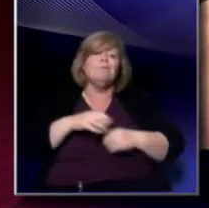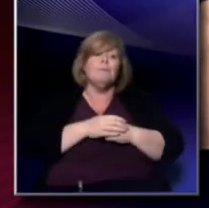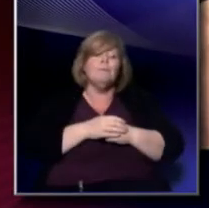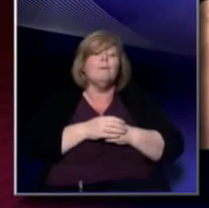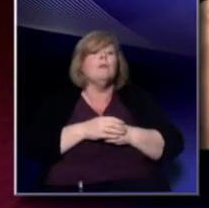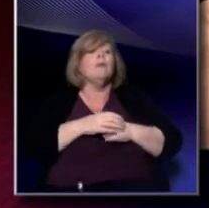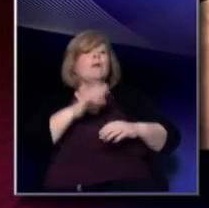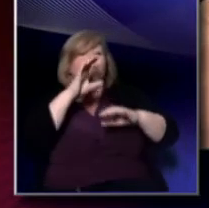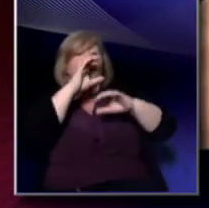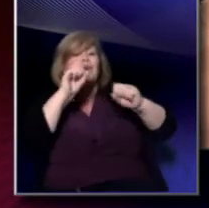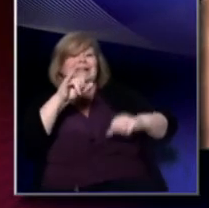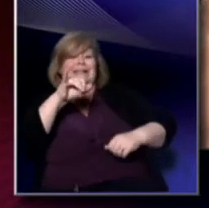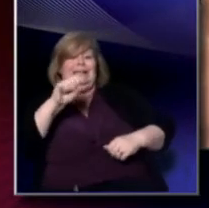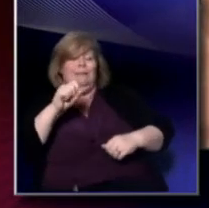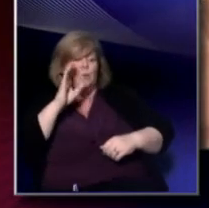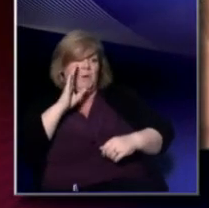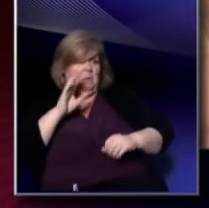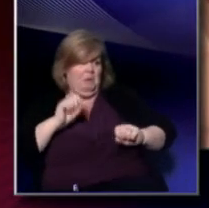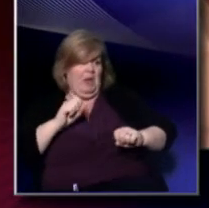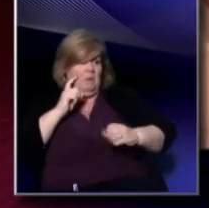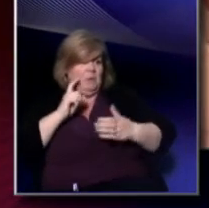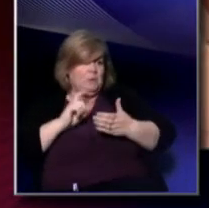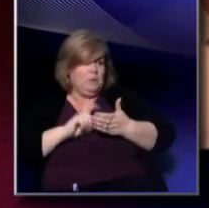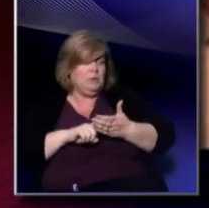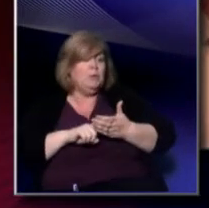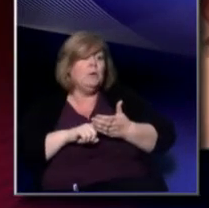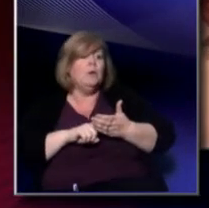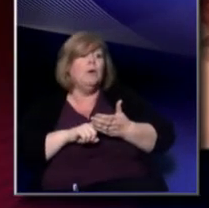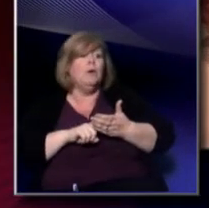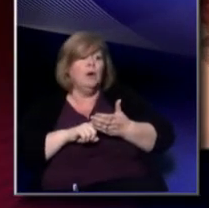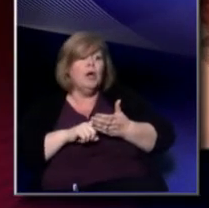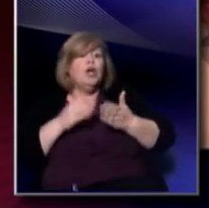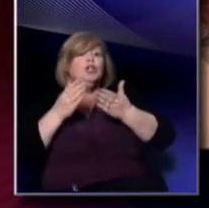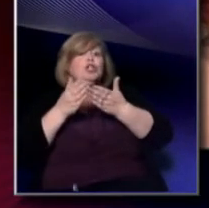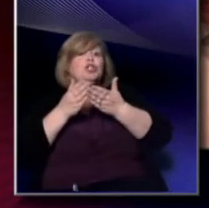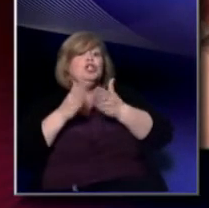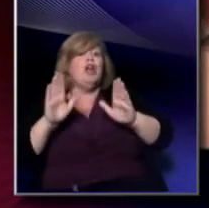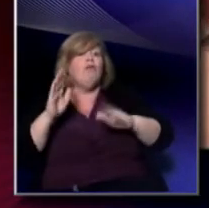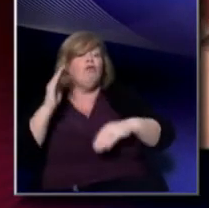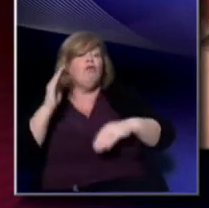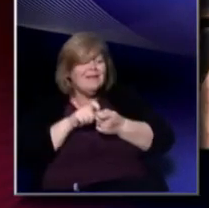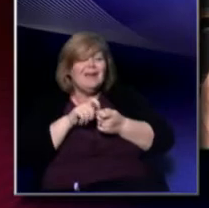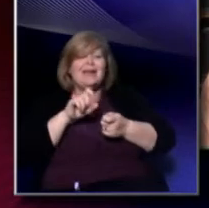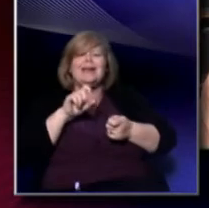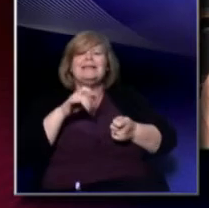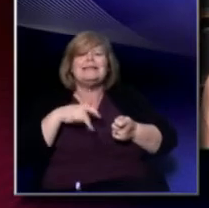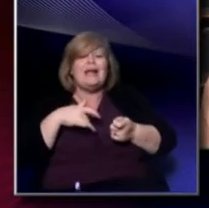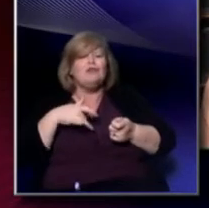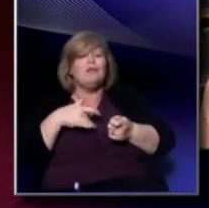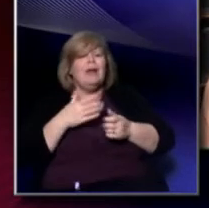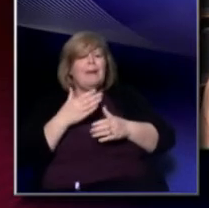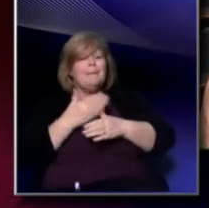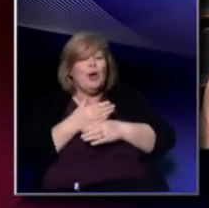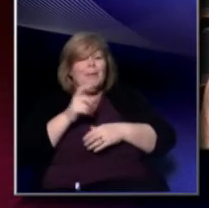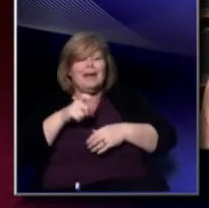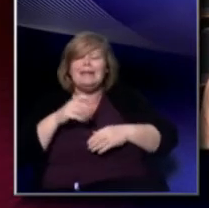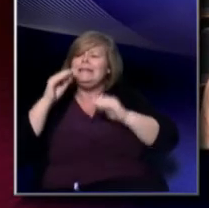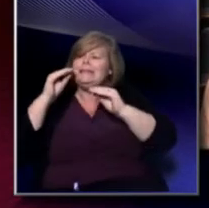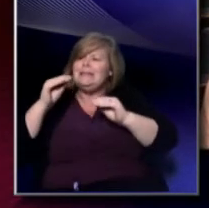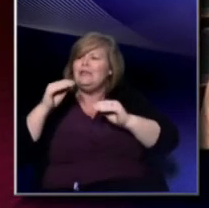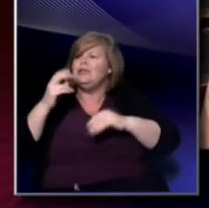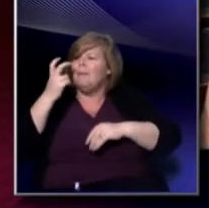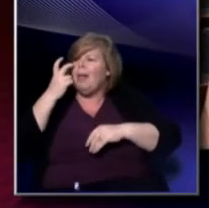wouldn't we be able to differentiate between corpus general knowledge or teaching blind kids how to go